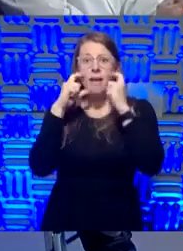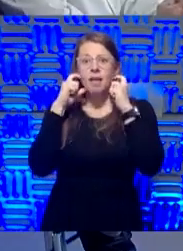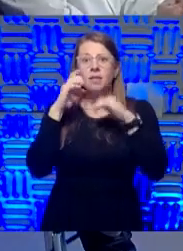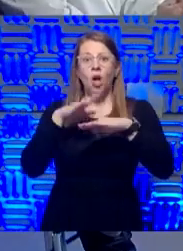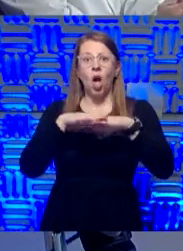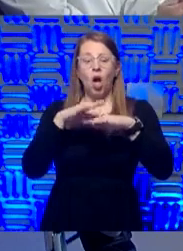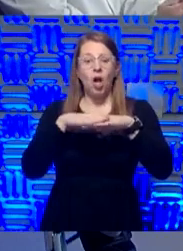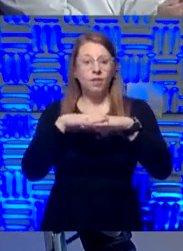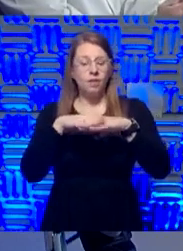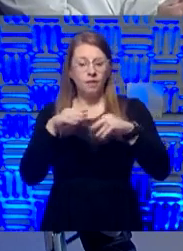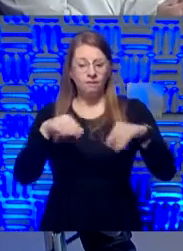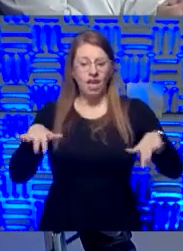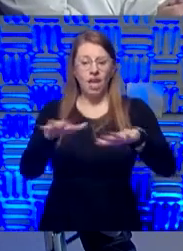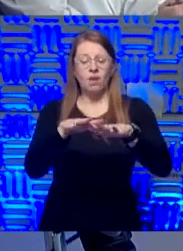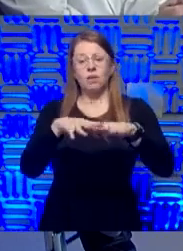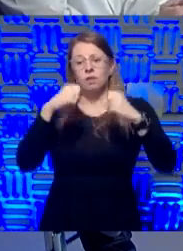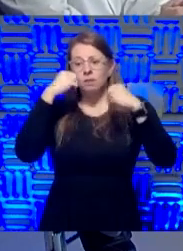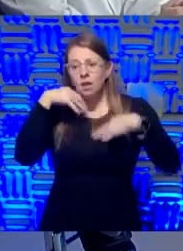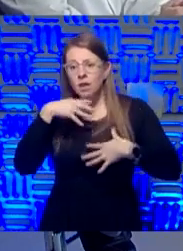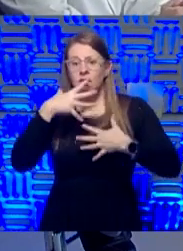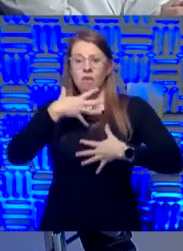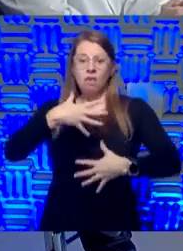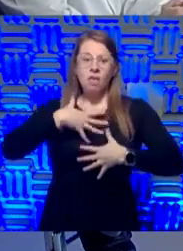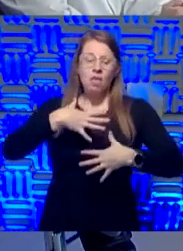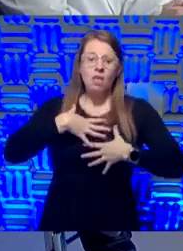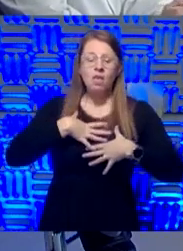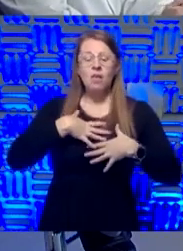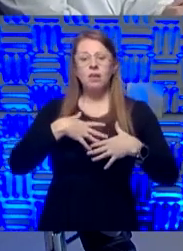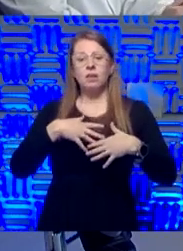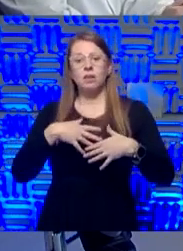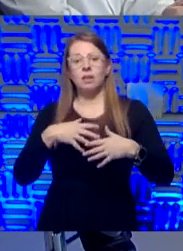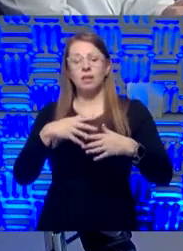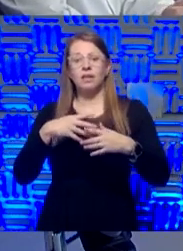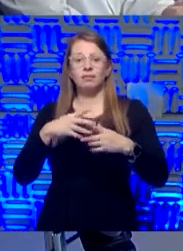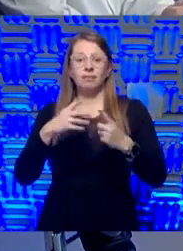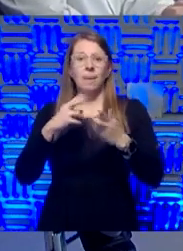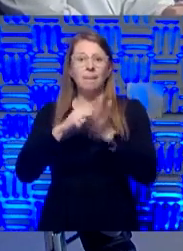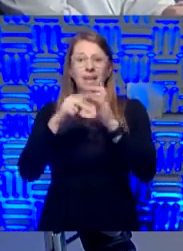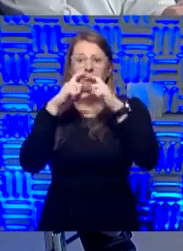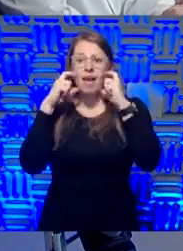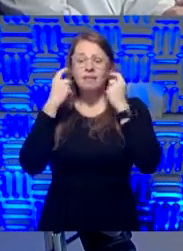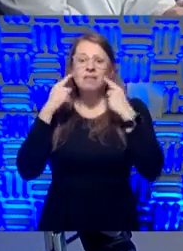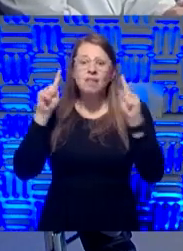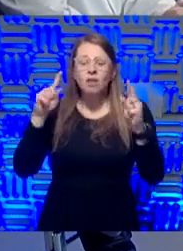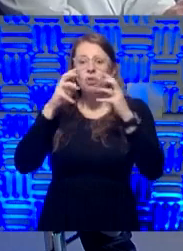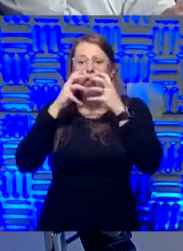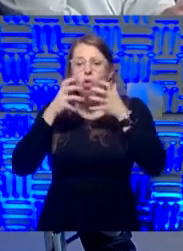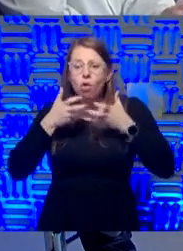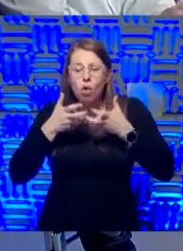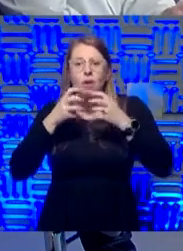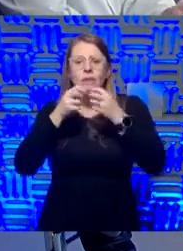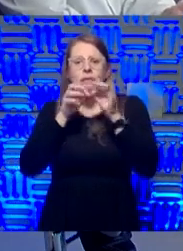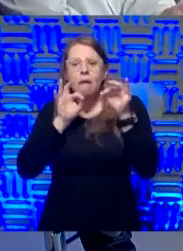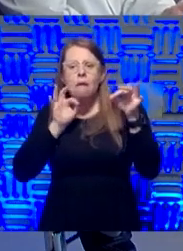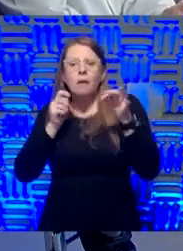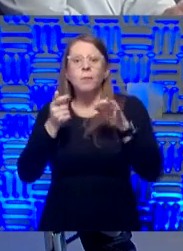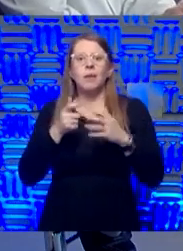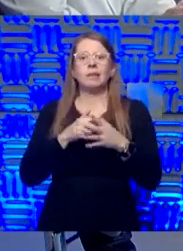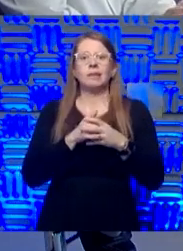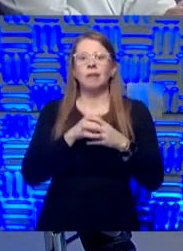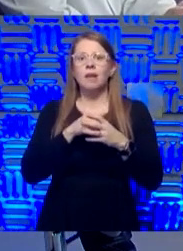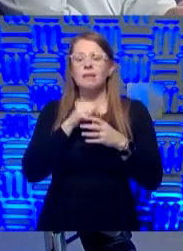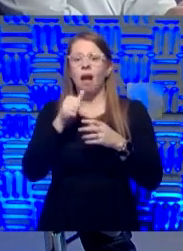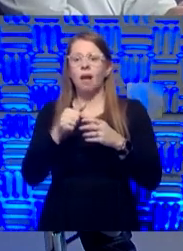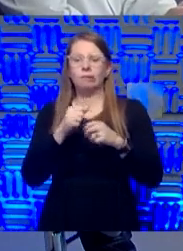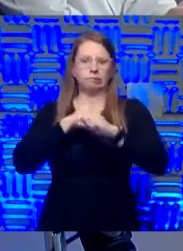sweating, breathing a lot, they get moist. Probably lose their effectiveness. They lose their effectiveness. They start to sag and they get soiled, they tear a little bit. I don't know about that one.